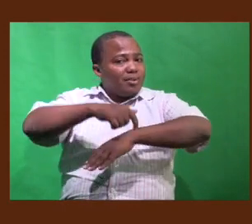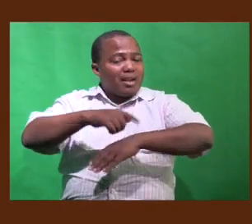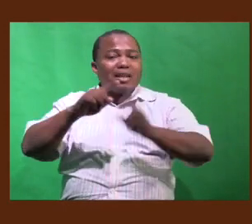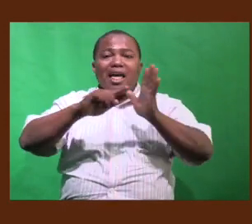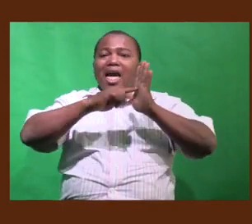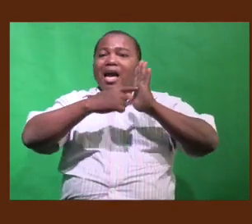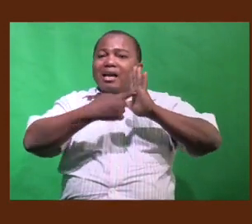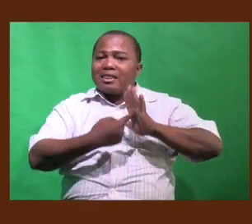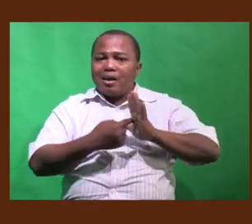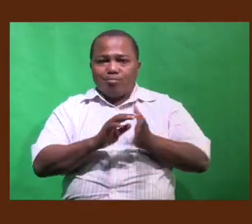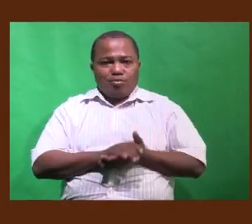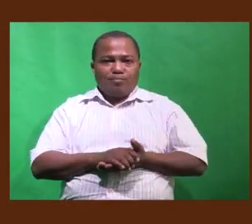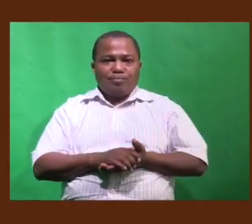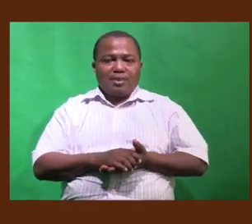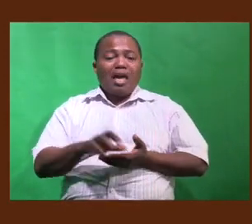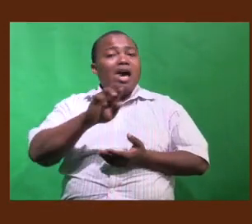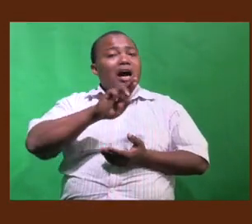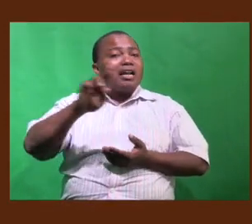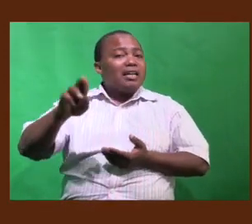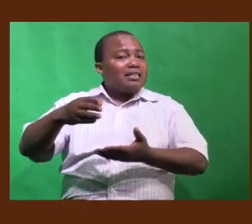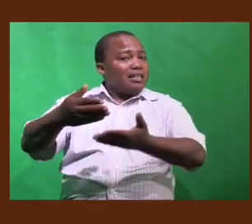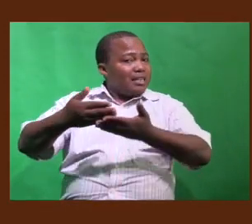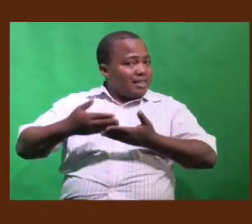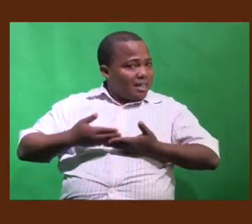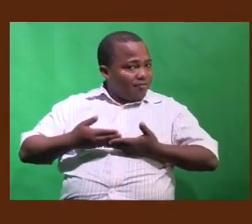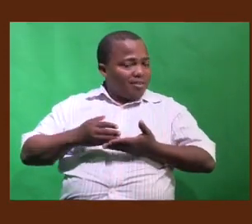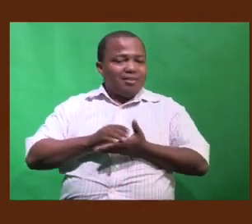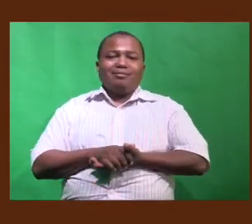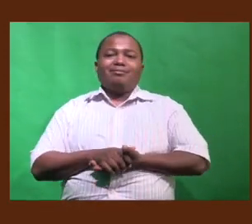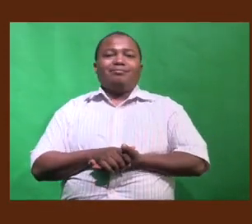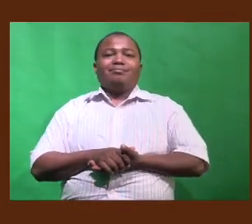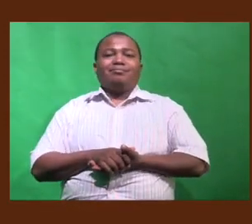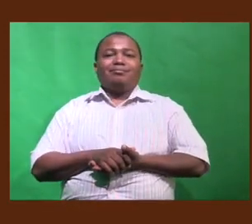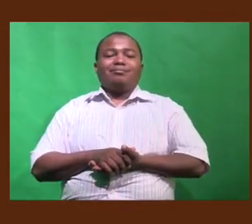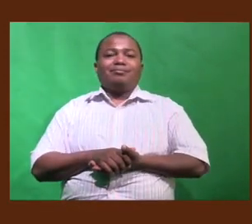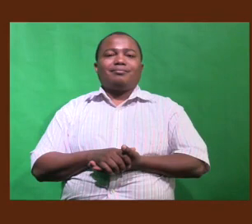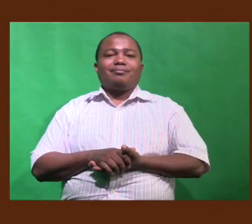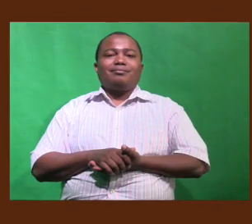example, rent receivable or data.